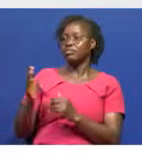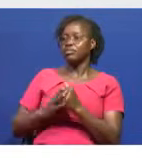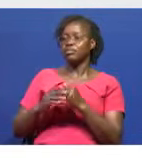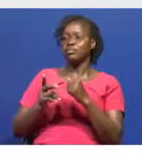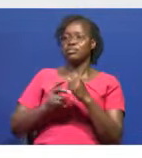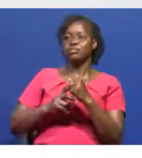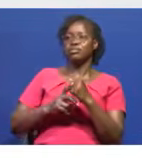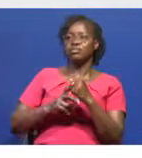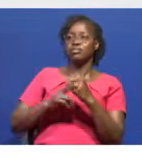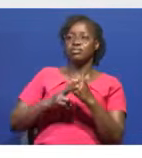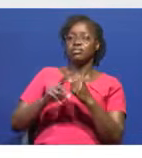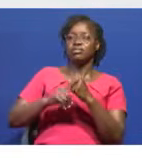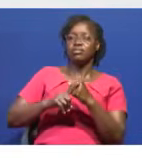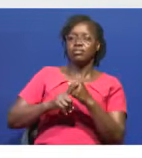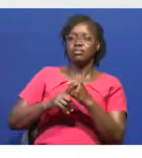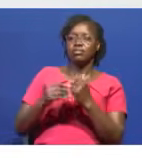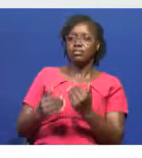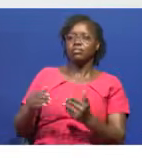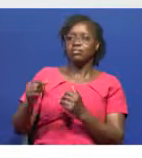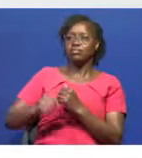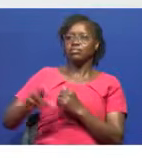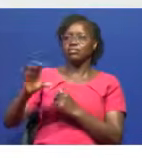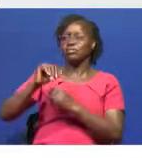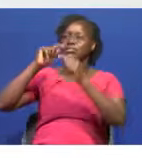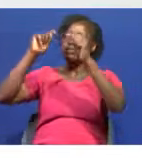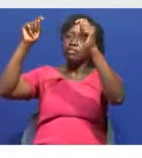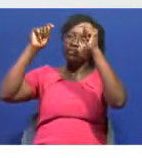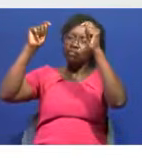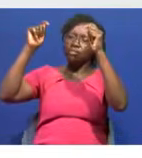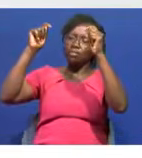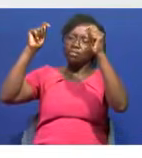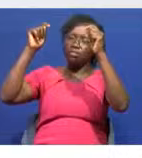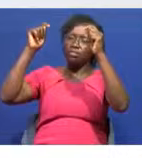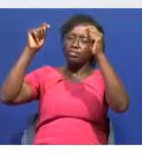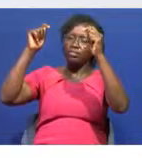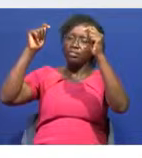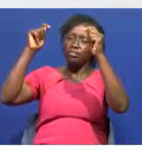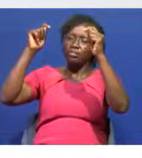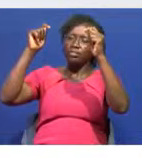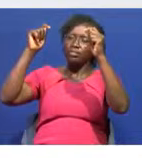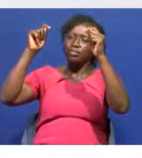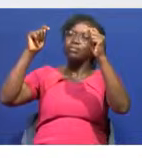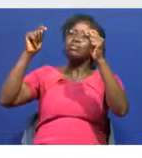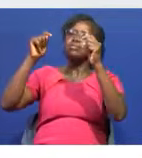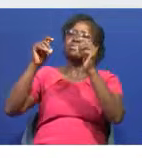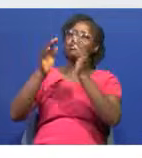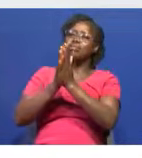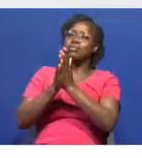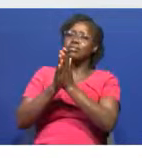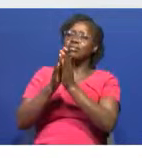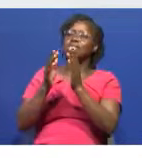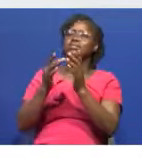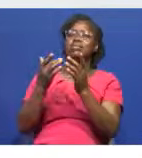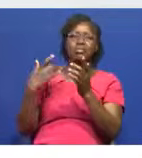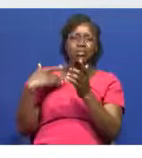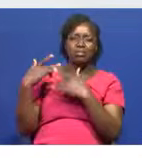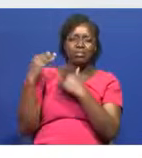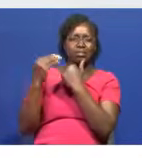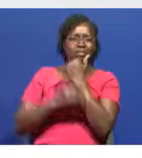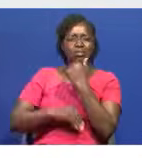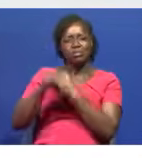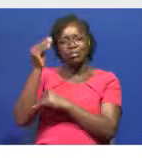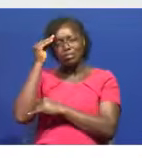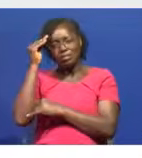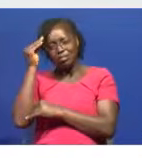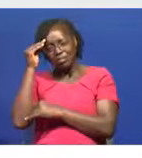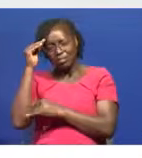1976, when the children in South Africa protested. Actually, it's not protest. They raised issues about poor